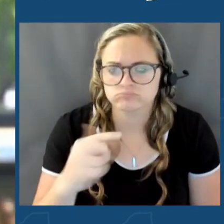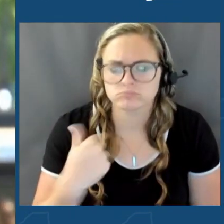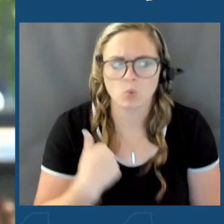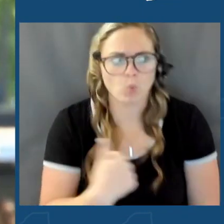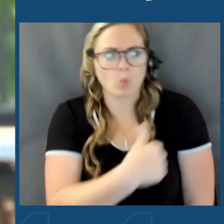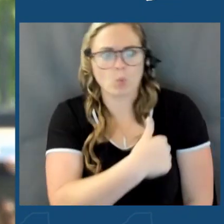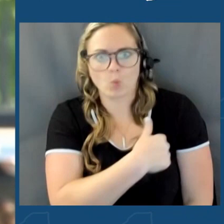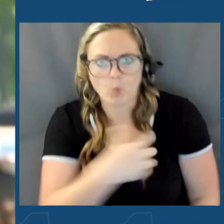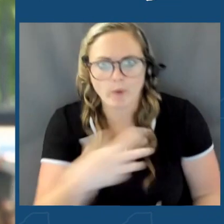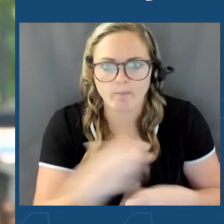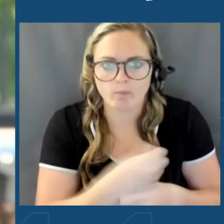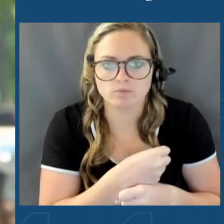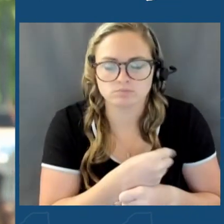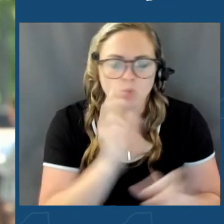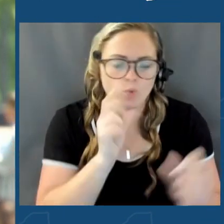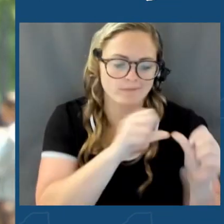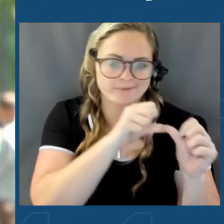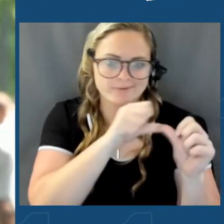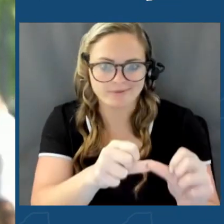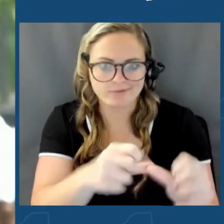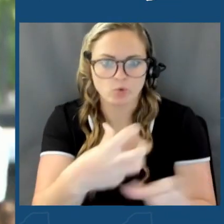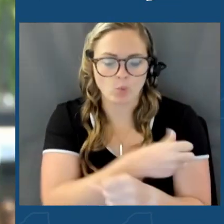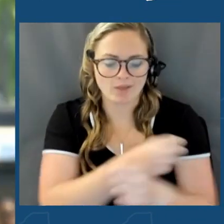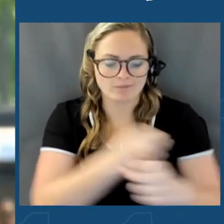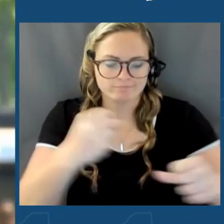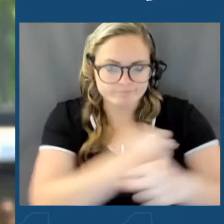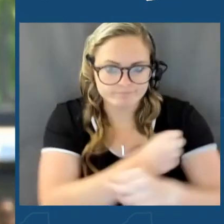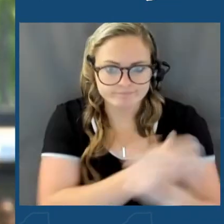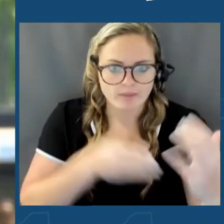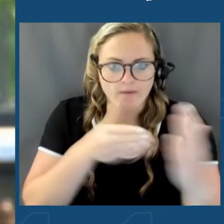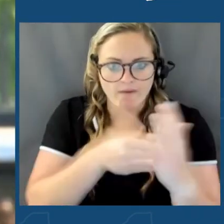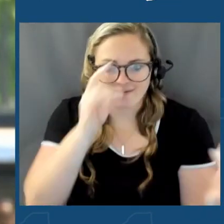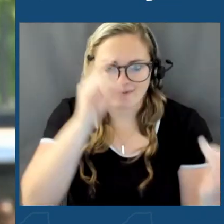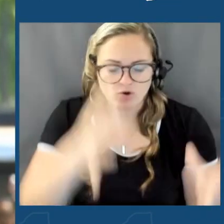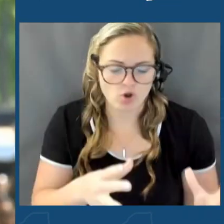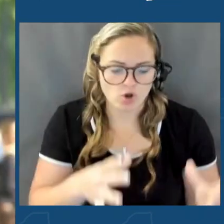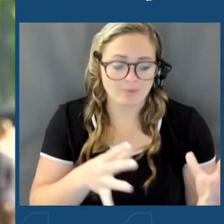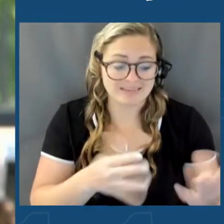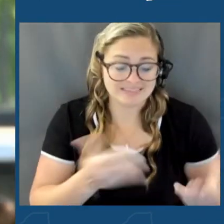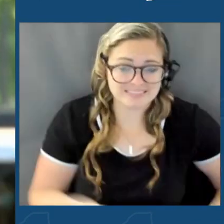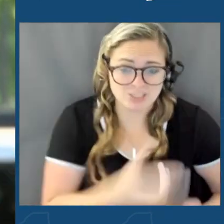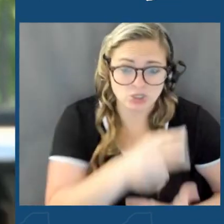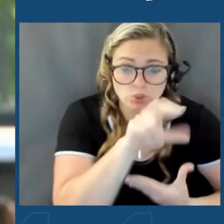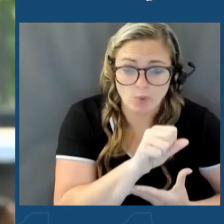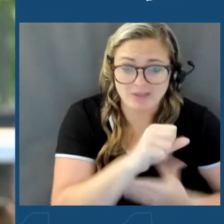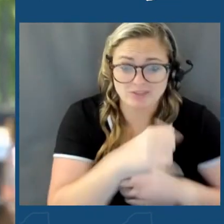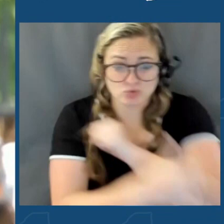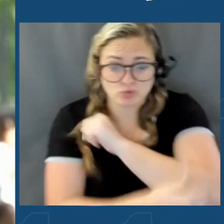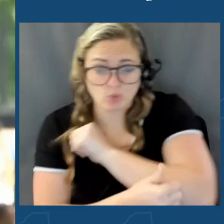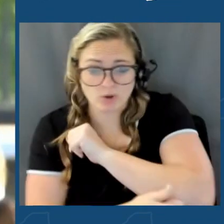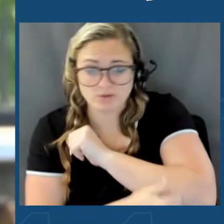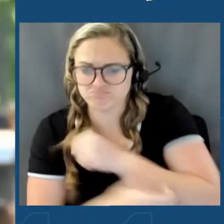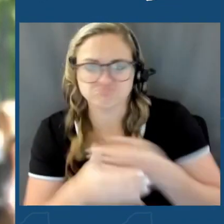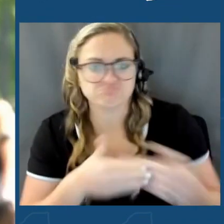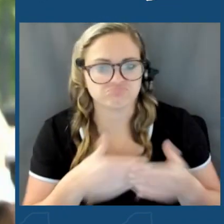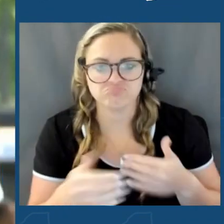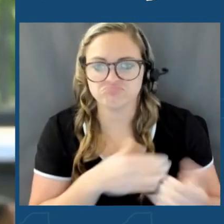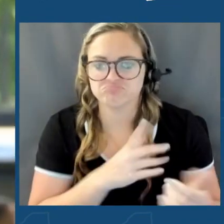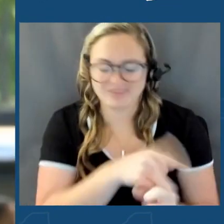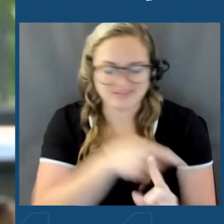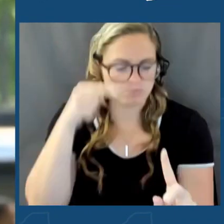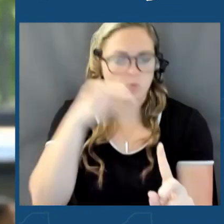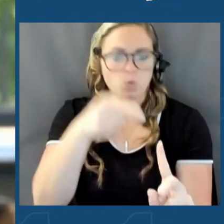and will continue to win the fight against terrorism, whether it's domestic or foreign terrorism. That is our message here